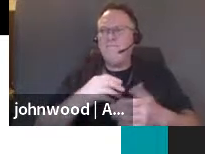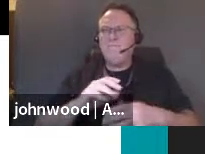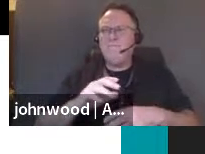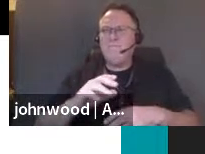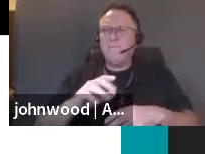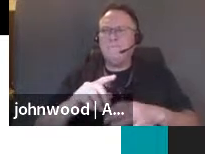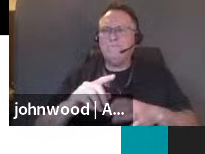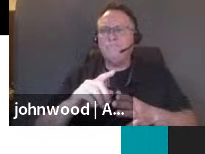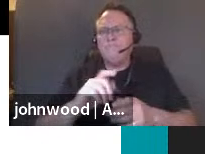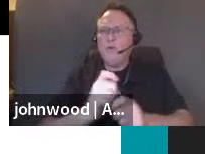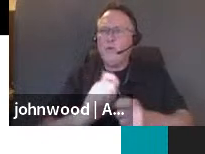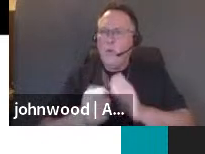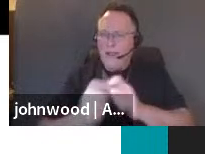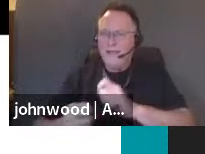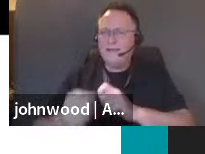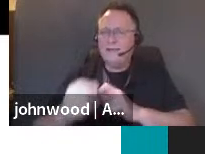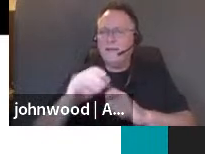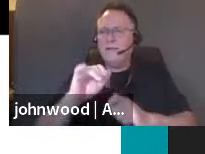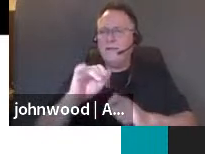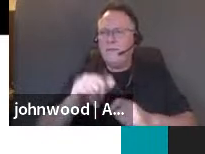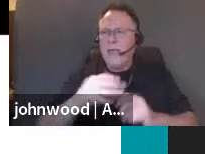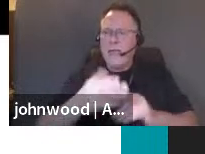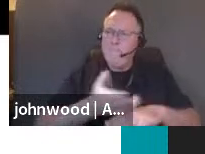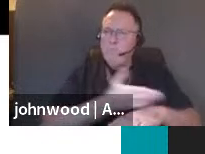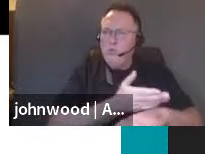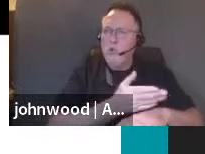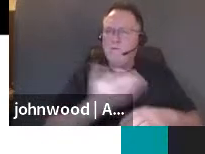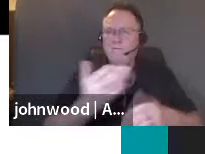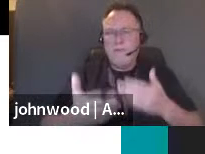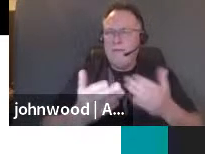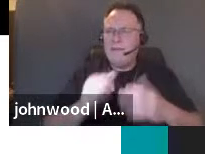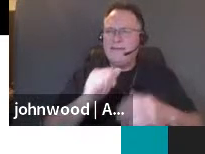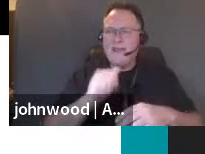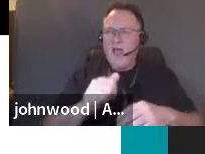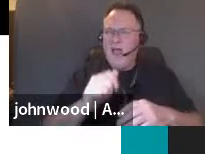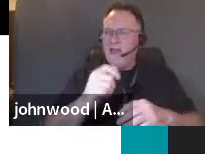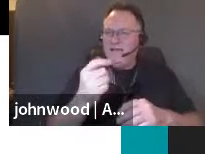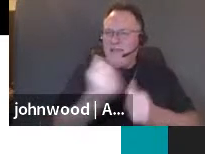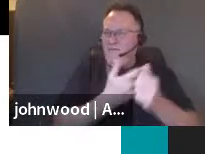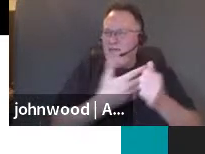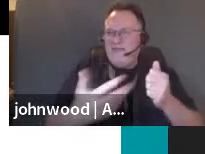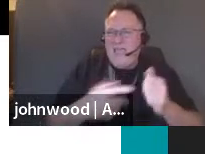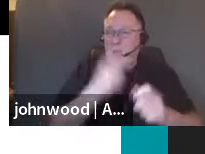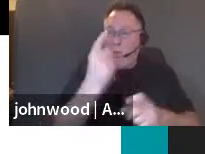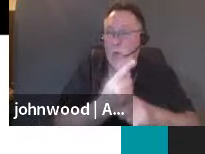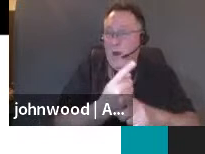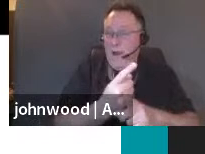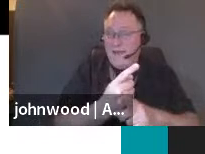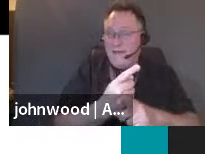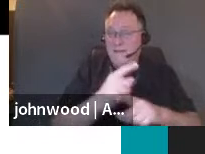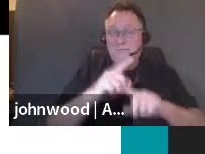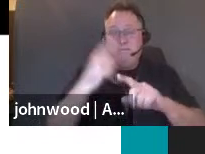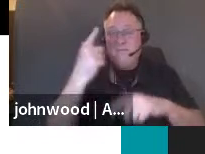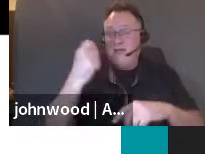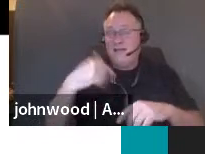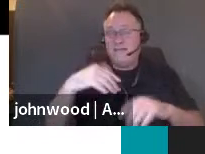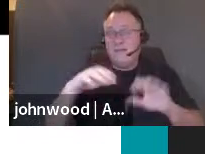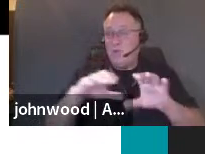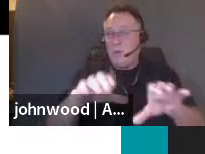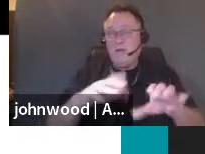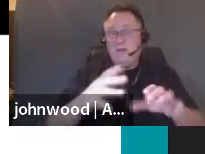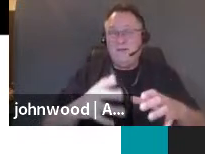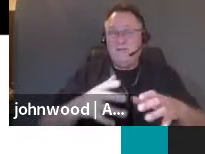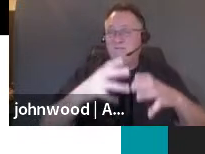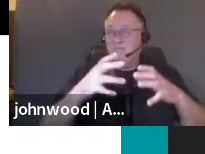infrastructure improvement projects at this scale. We may not always get everything right because, quite frankly, undoing decades of